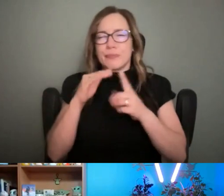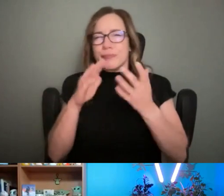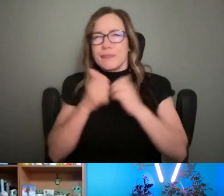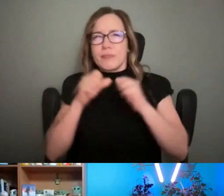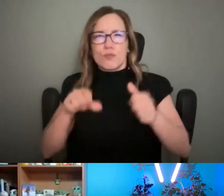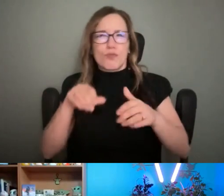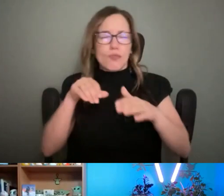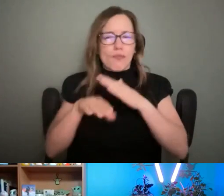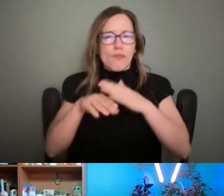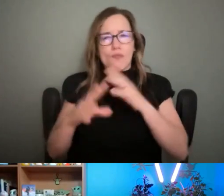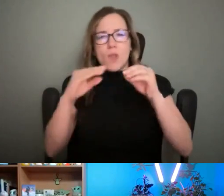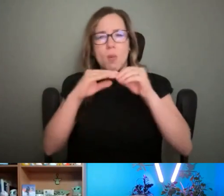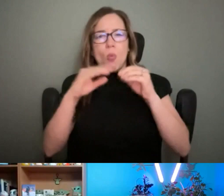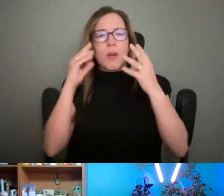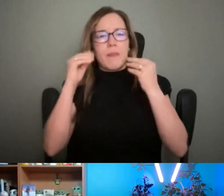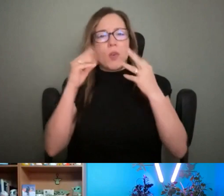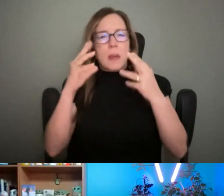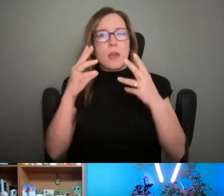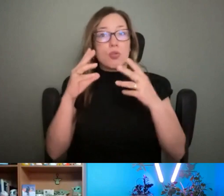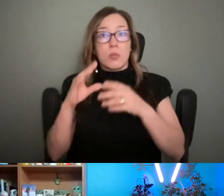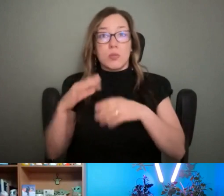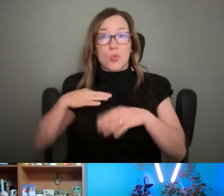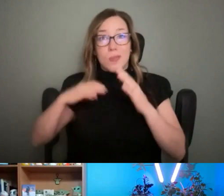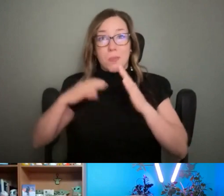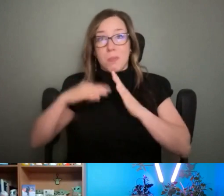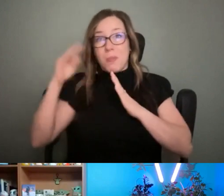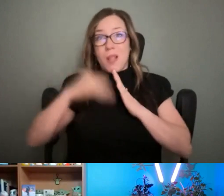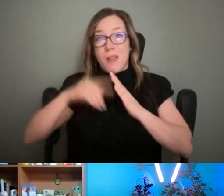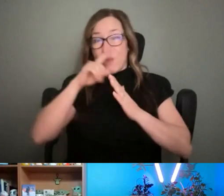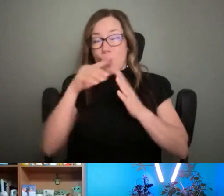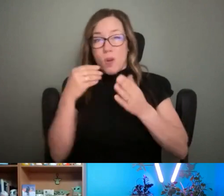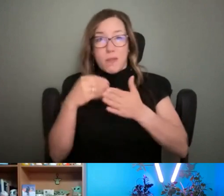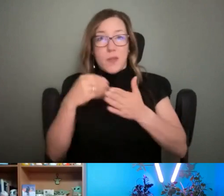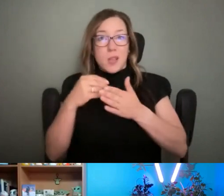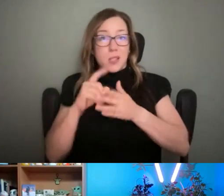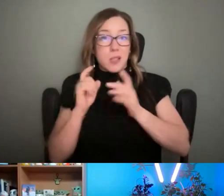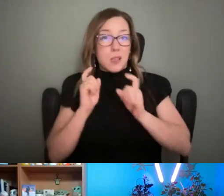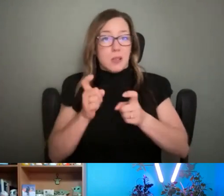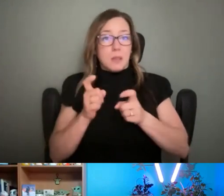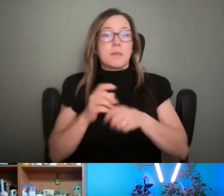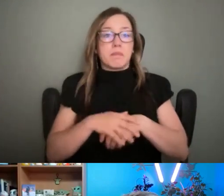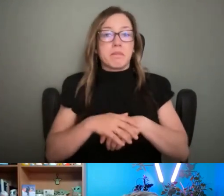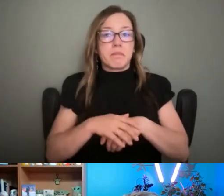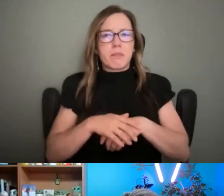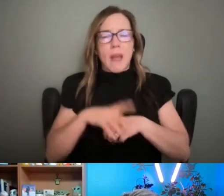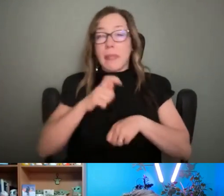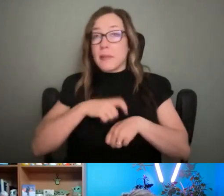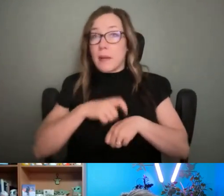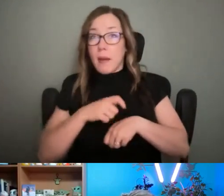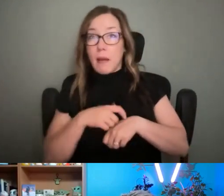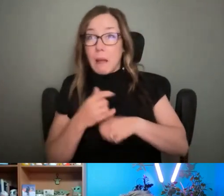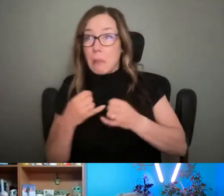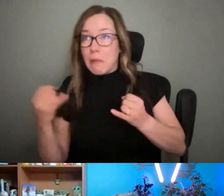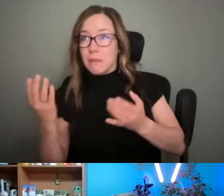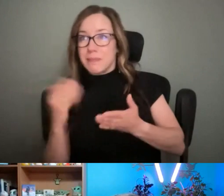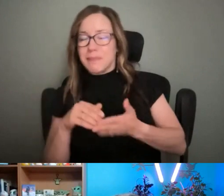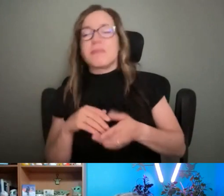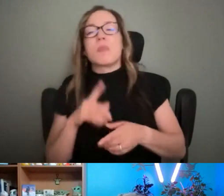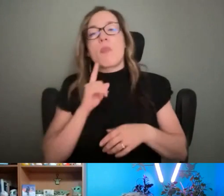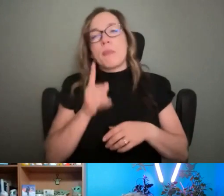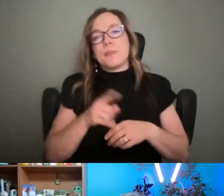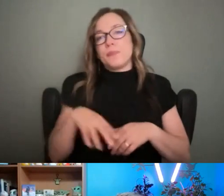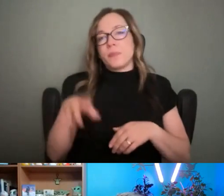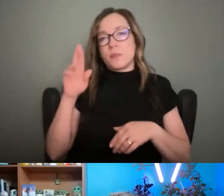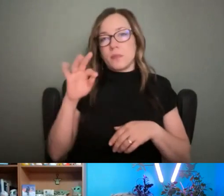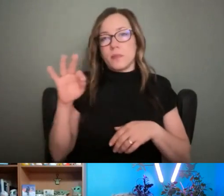more information on applying for that funding? And maybe Absolutely. The timelines one more time, the timelines. Sure. So our